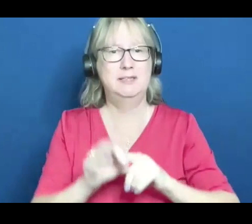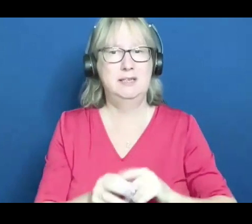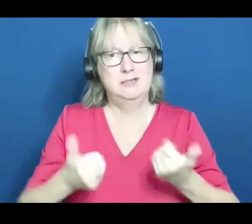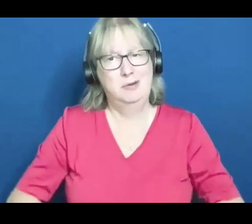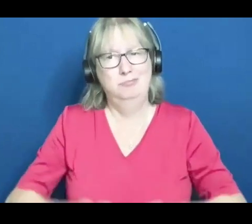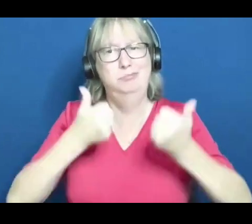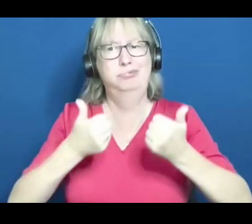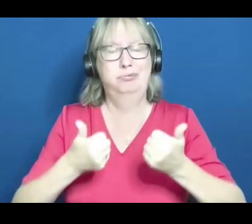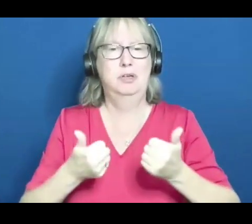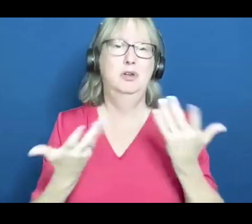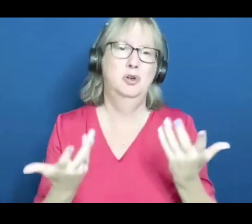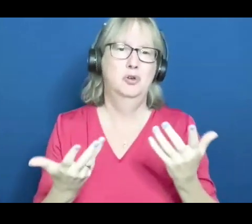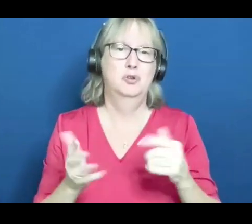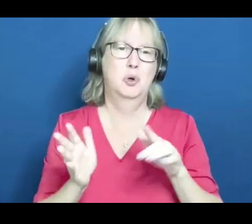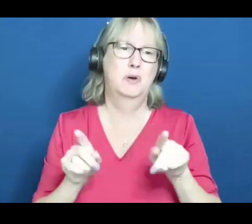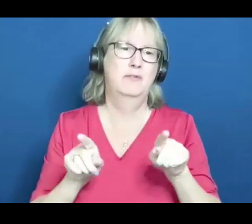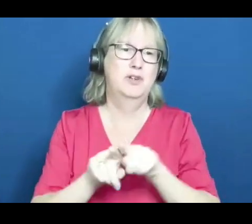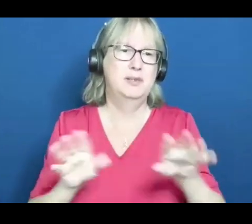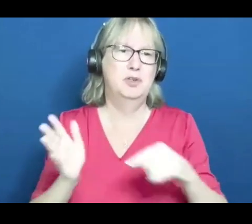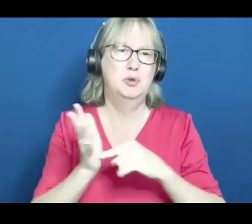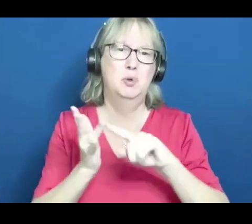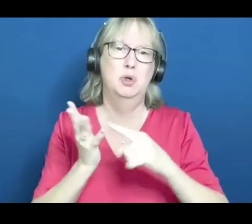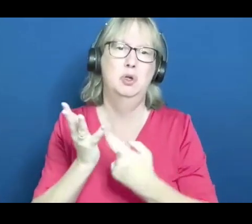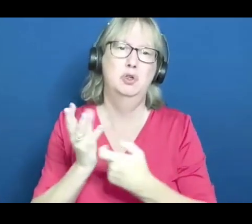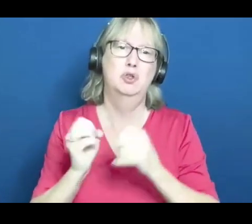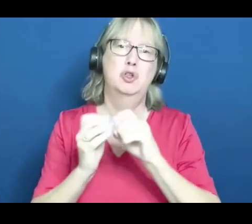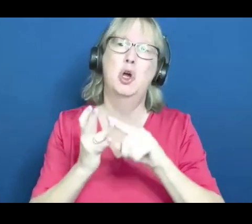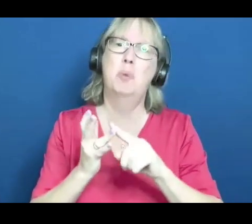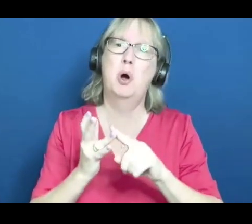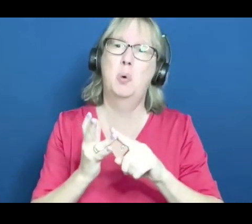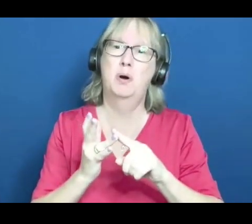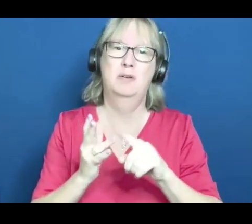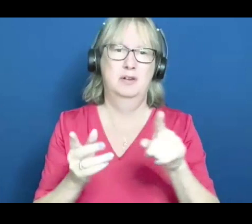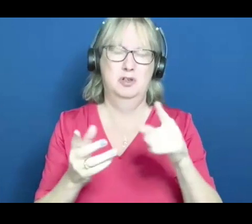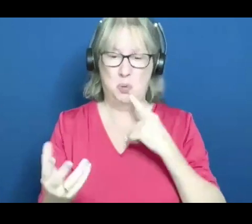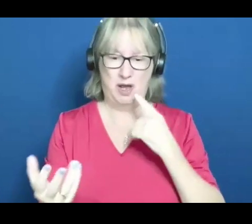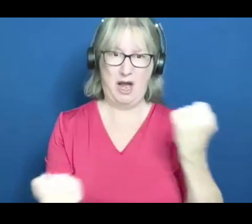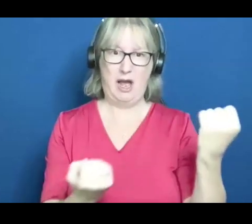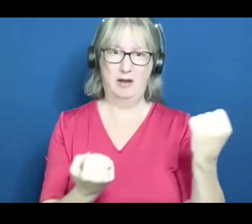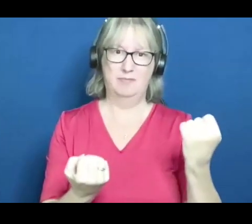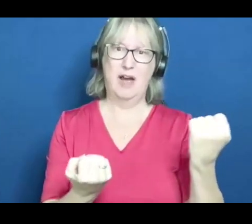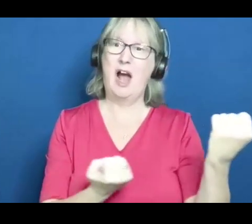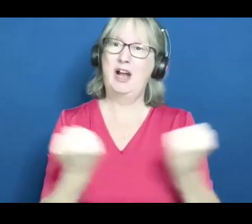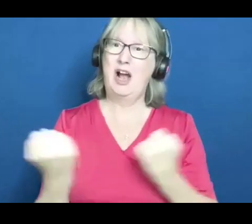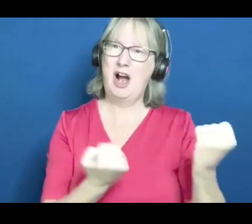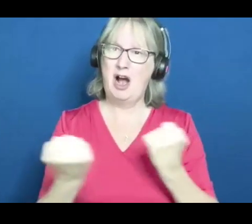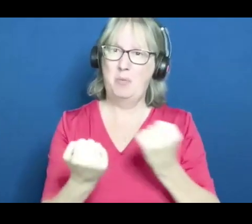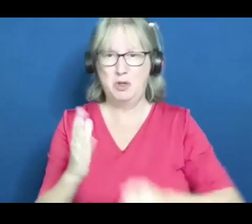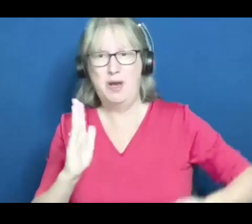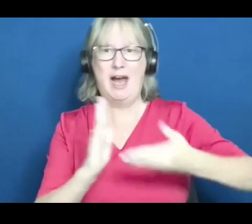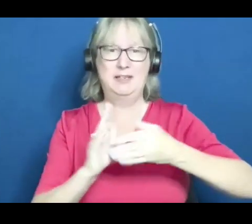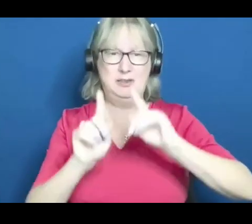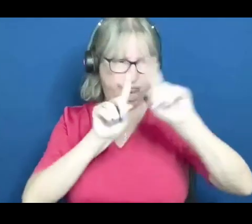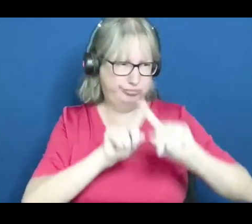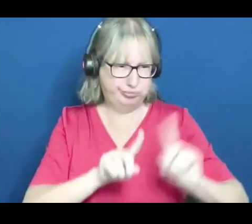like turbo boosting the performance of hearing aids. It adds an extra layer of quality.